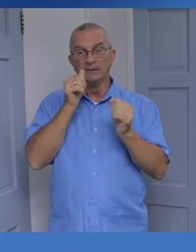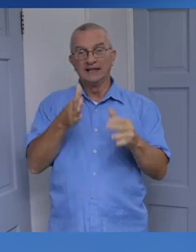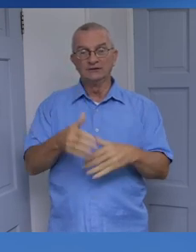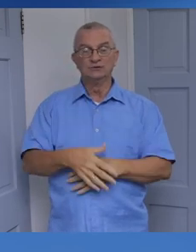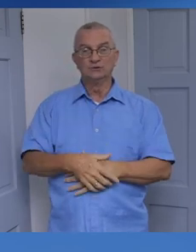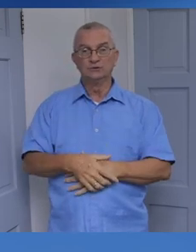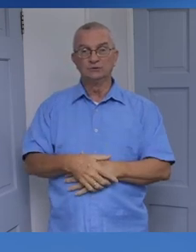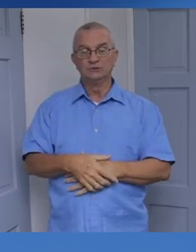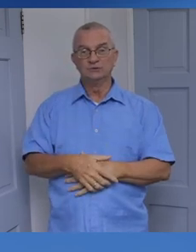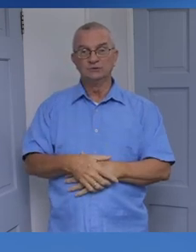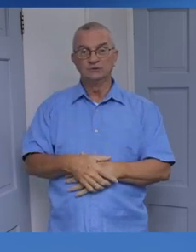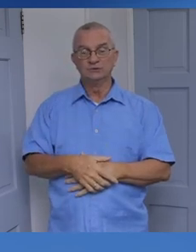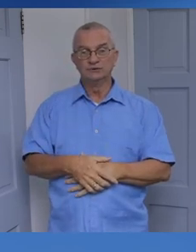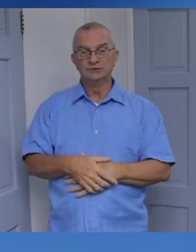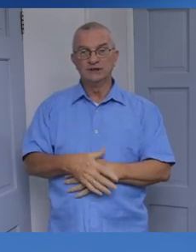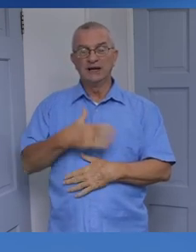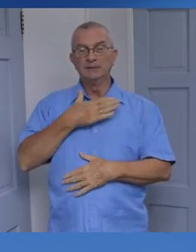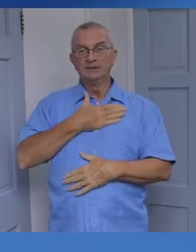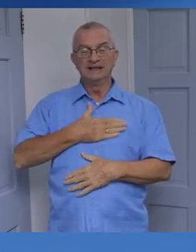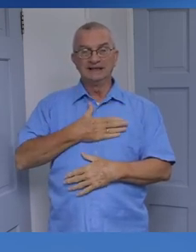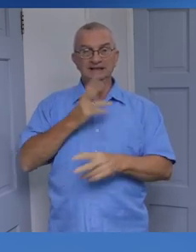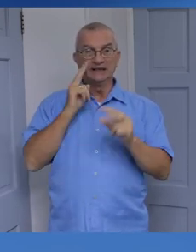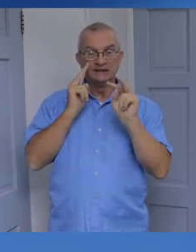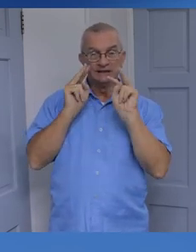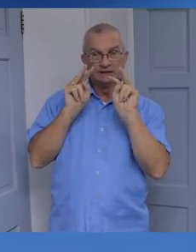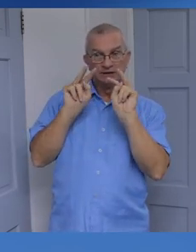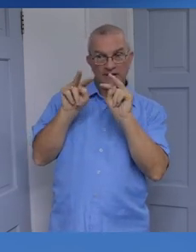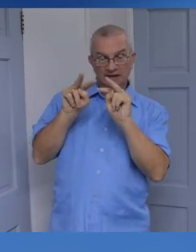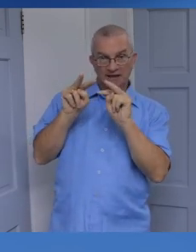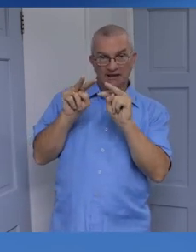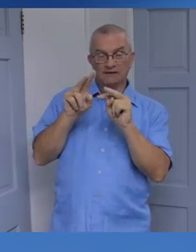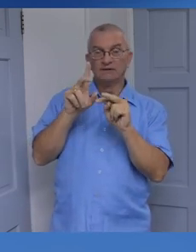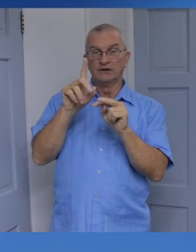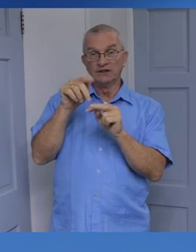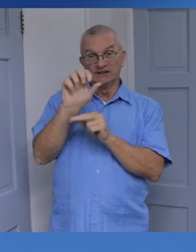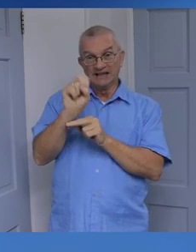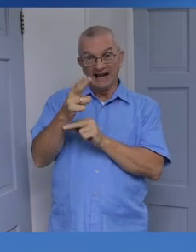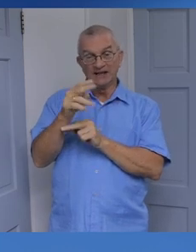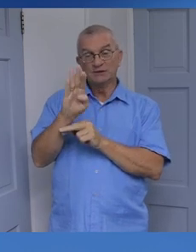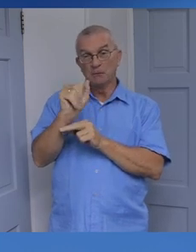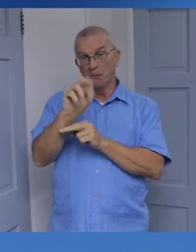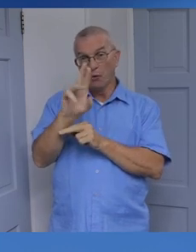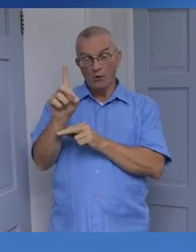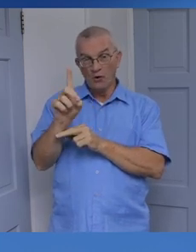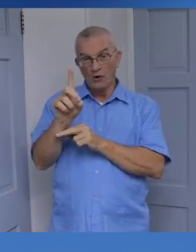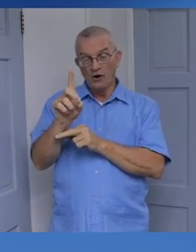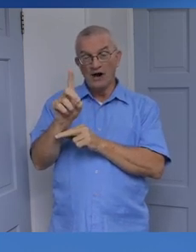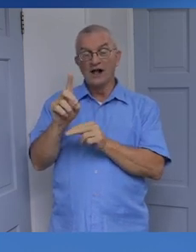tuned for the dashboard that will provide you with today's update.